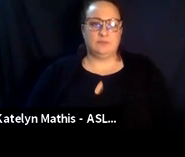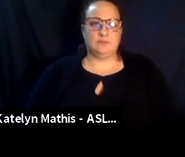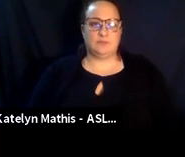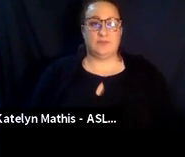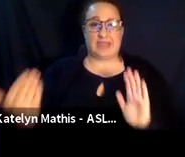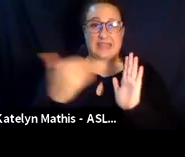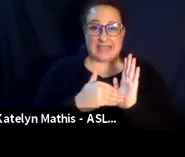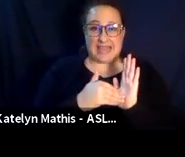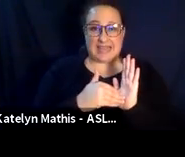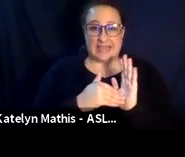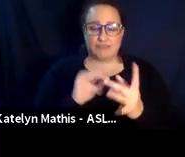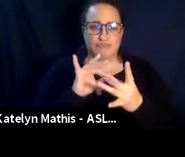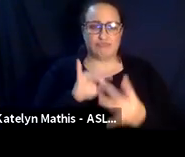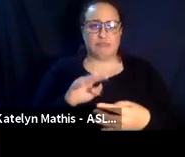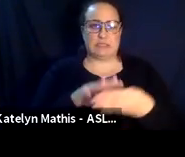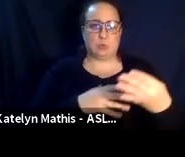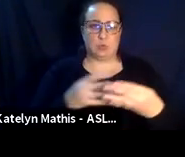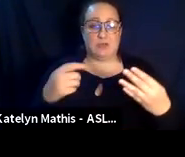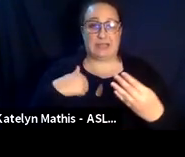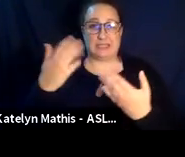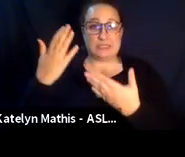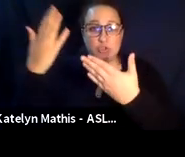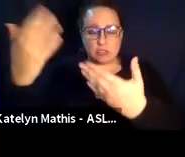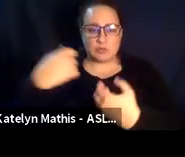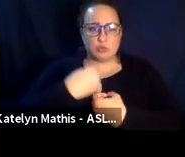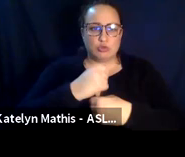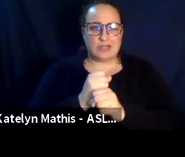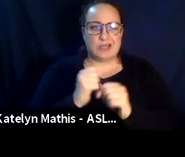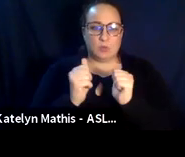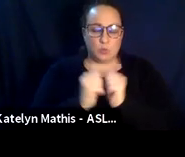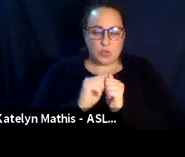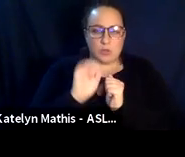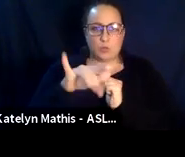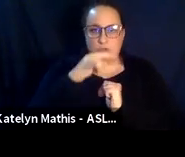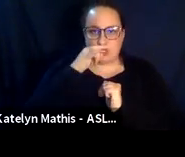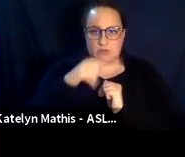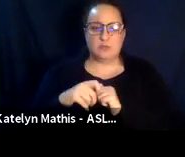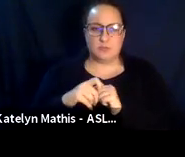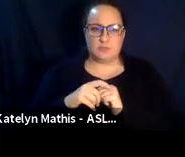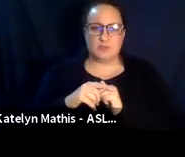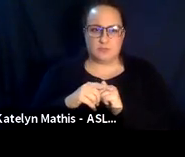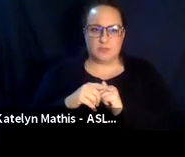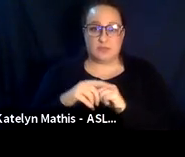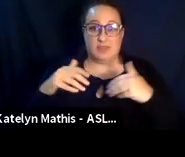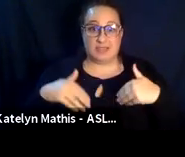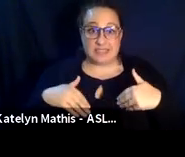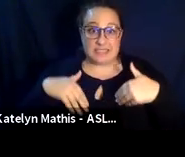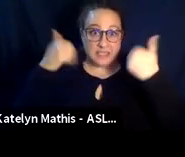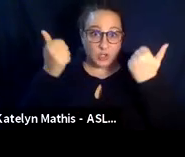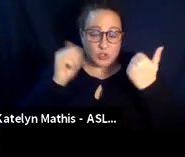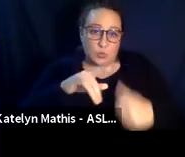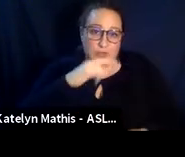Again, with the schedule, I suggest creating it with your child. So the younger the child, you're going to